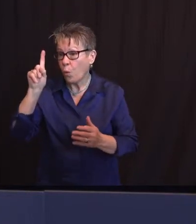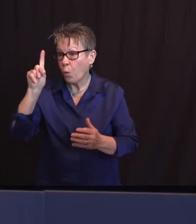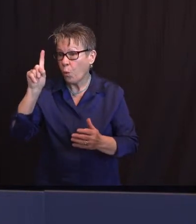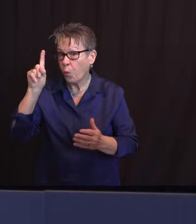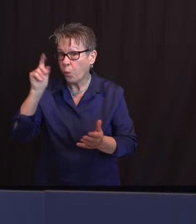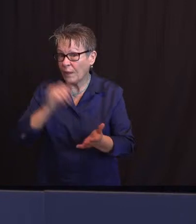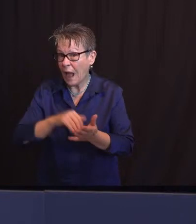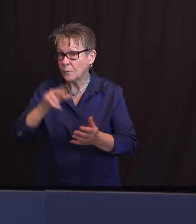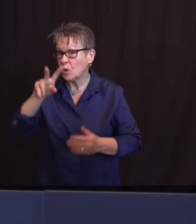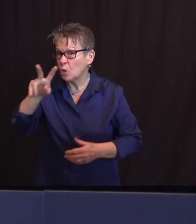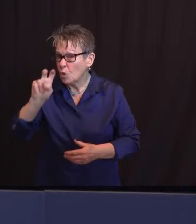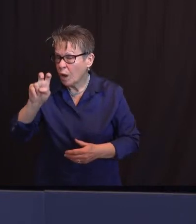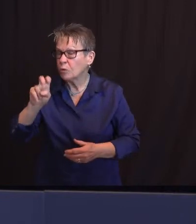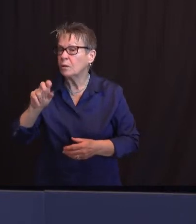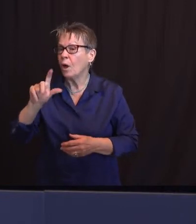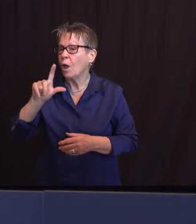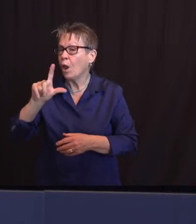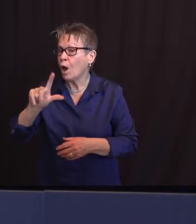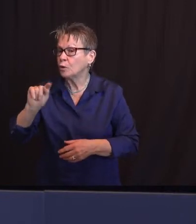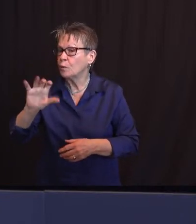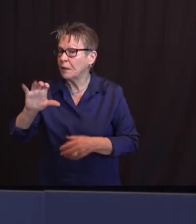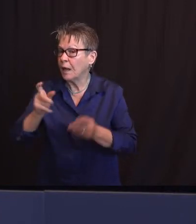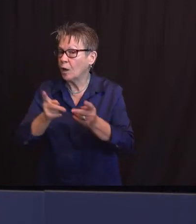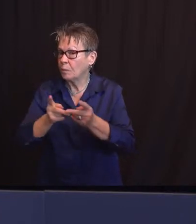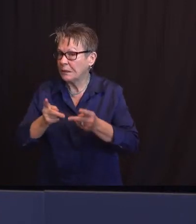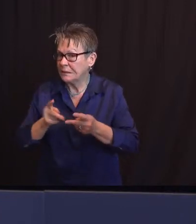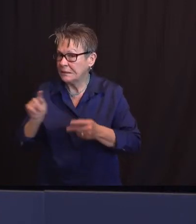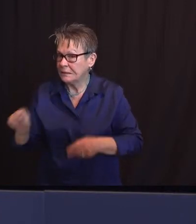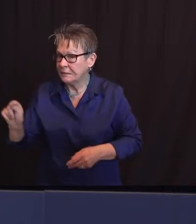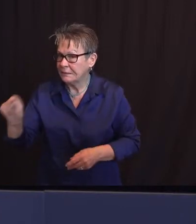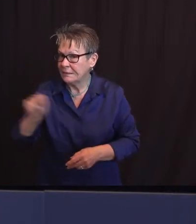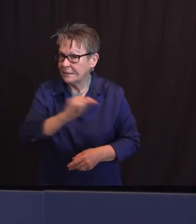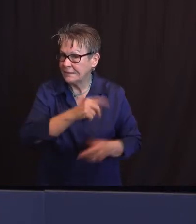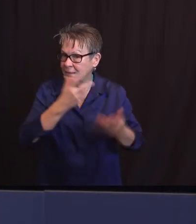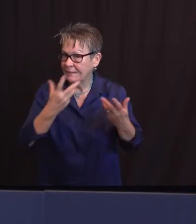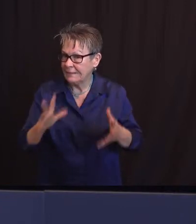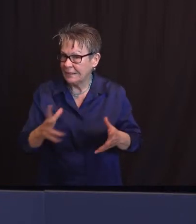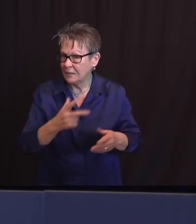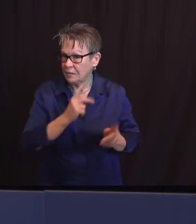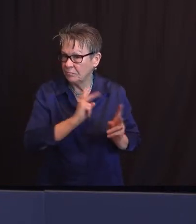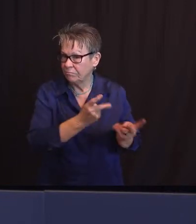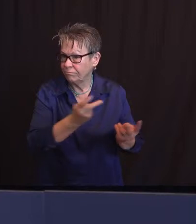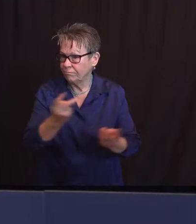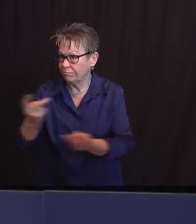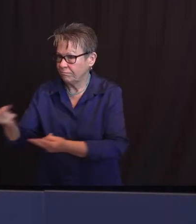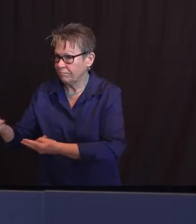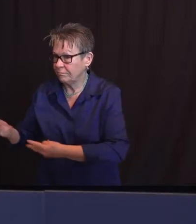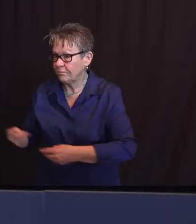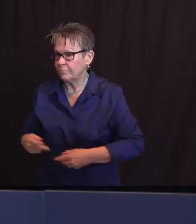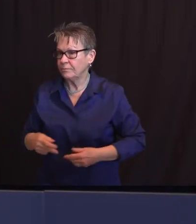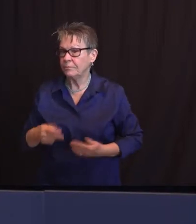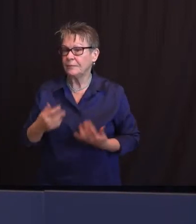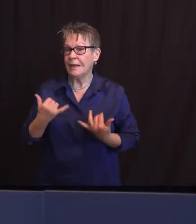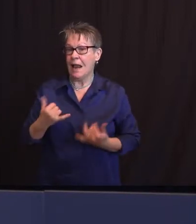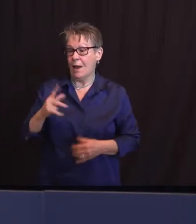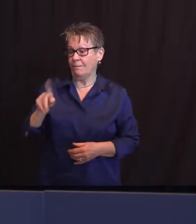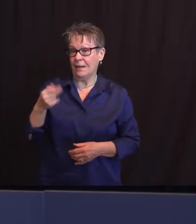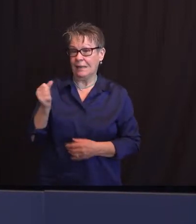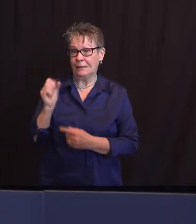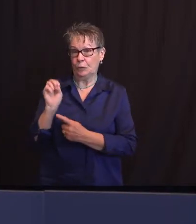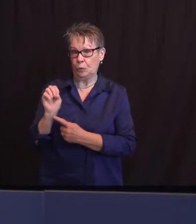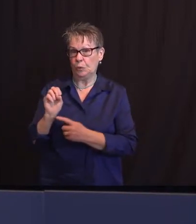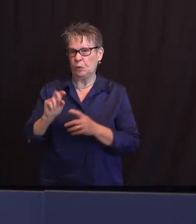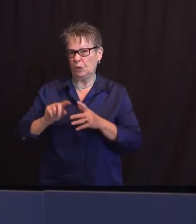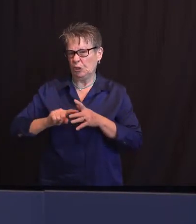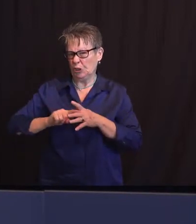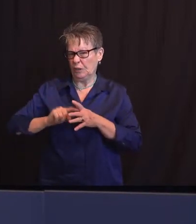Jersey. Now we are transitioning to phase 2 of the federal pharmacy partnership for long-term care and congregate